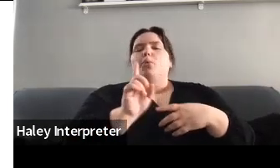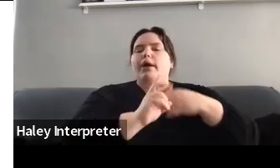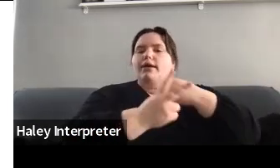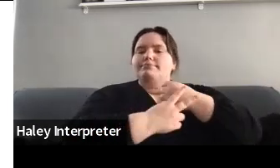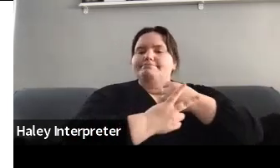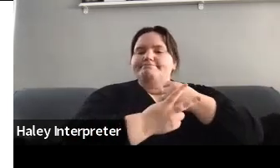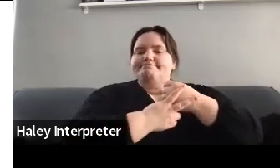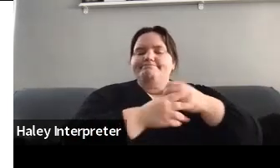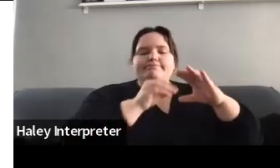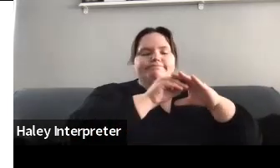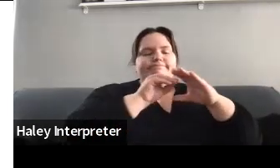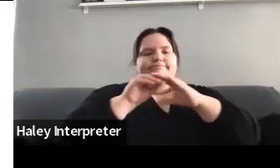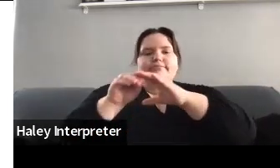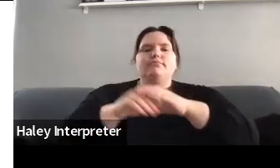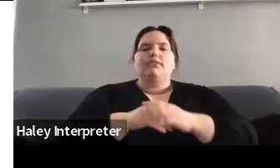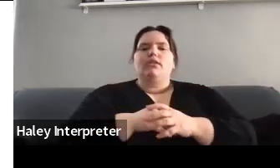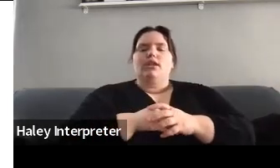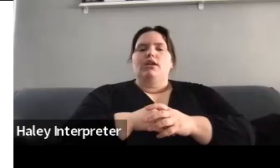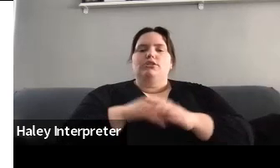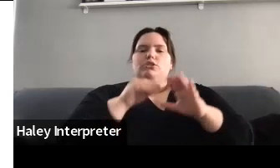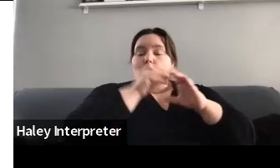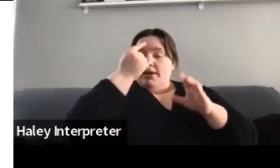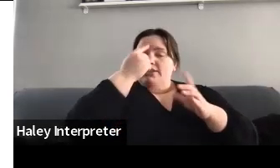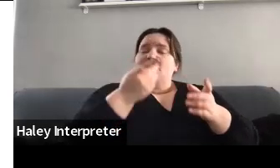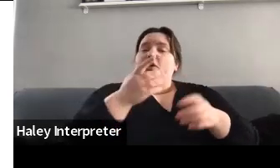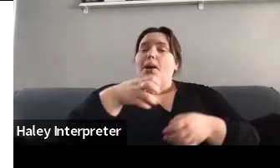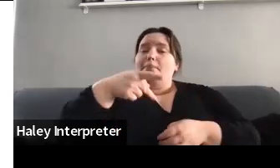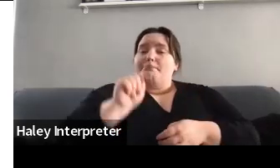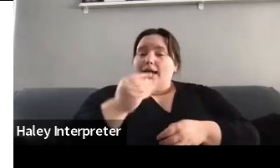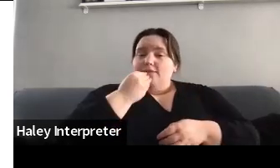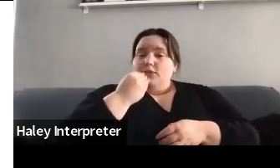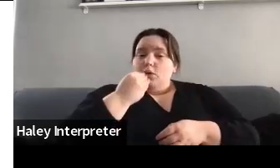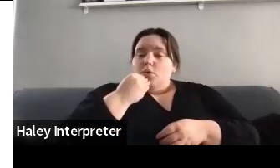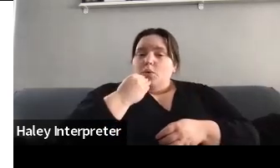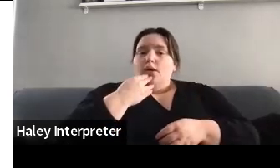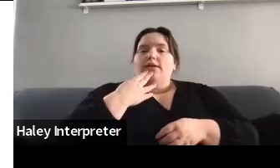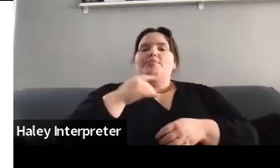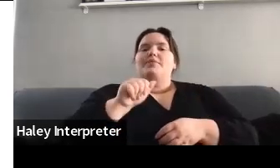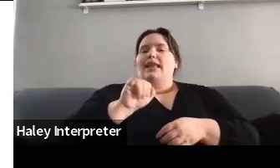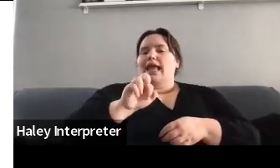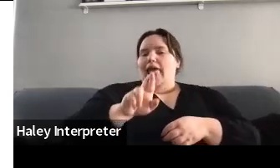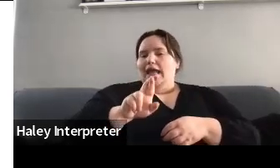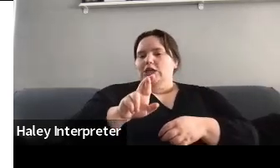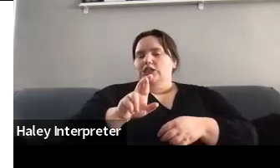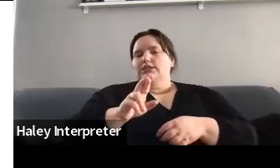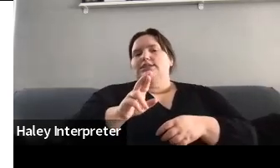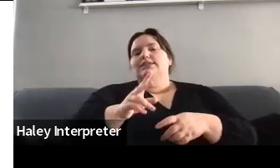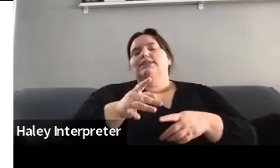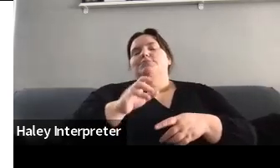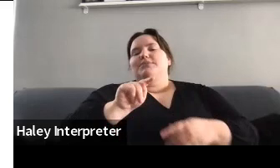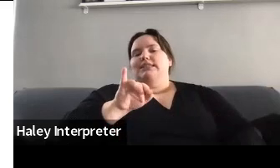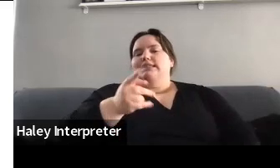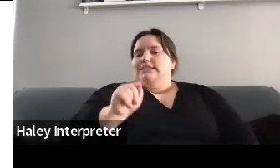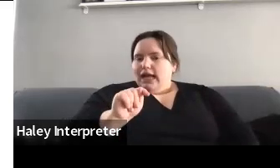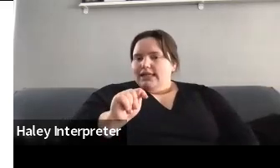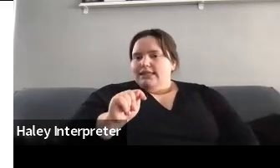idea for storage for pet food could be some airtight containers that sit on a table. This is actually what I use